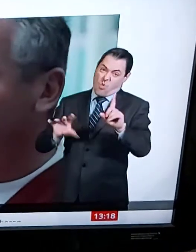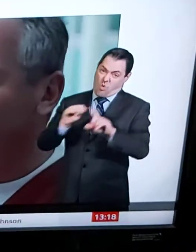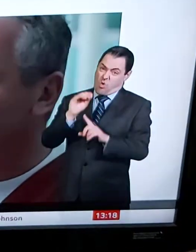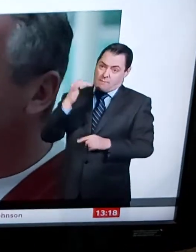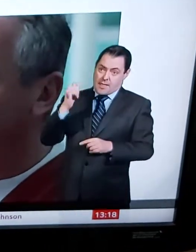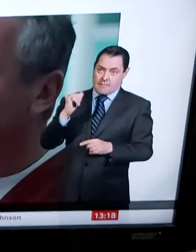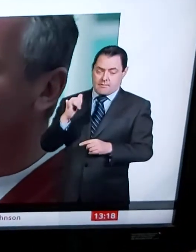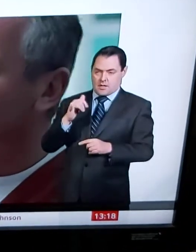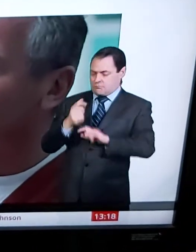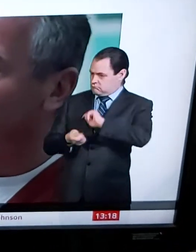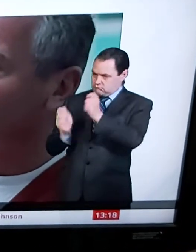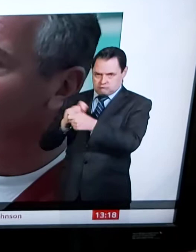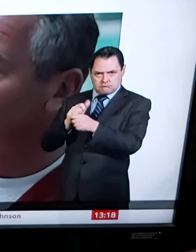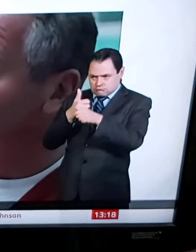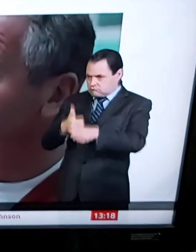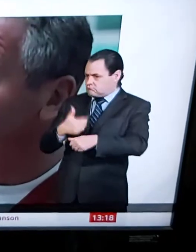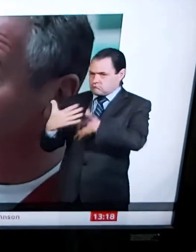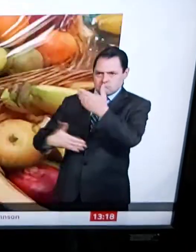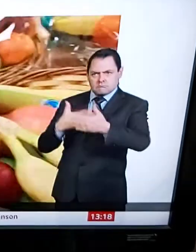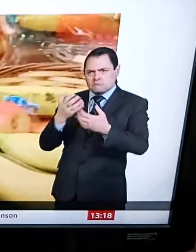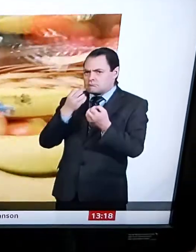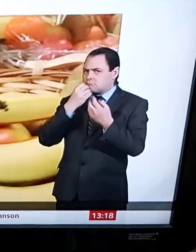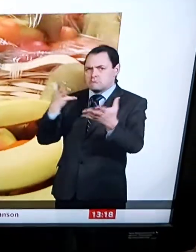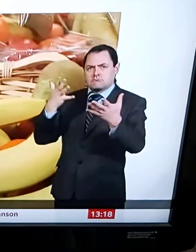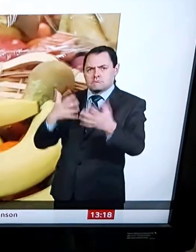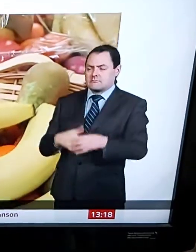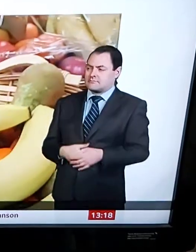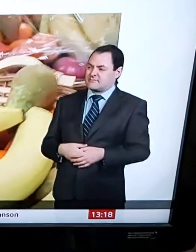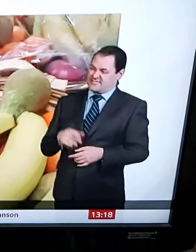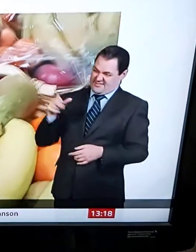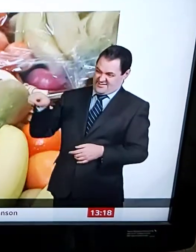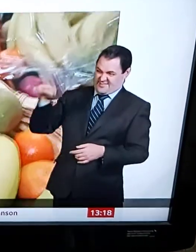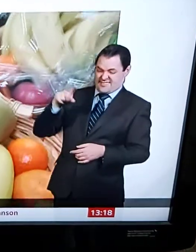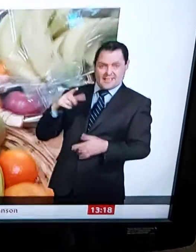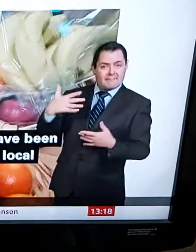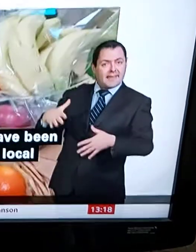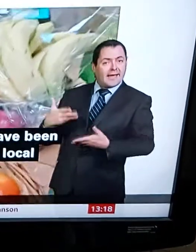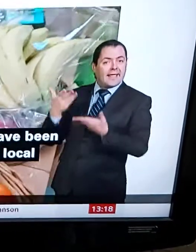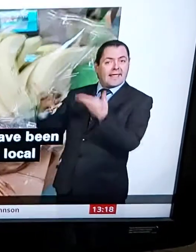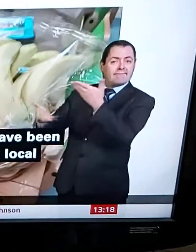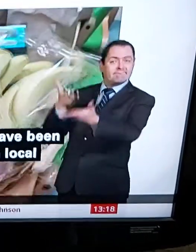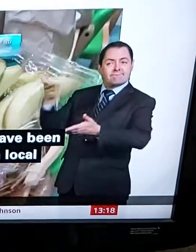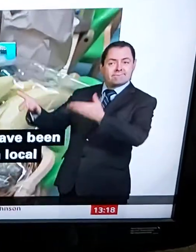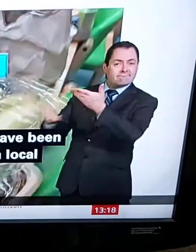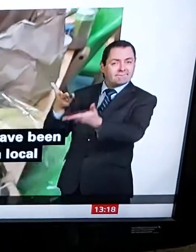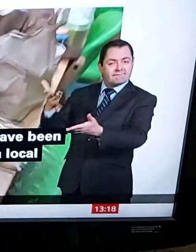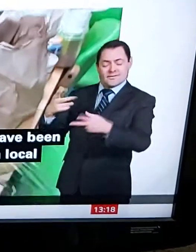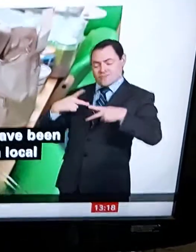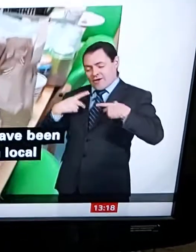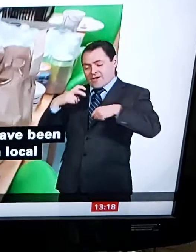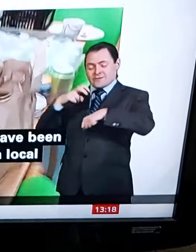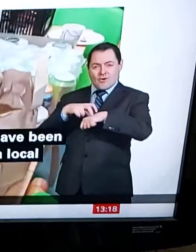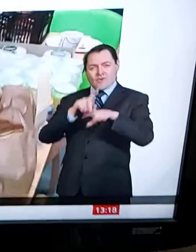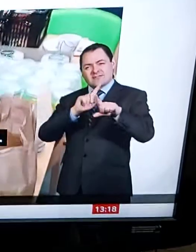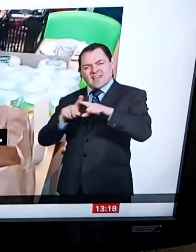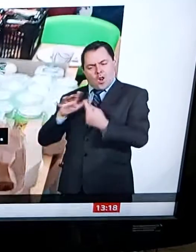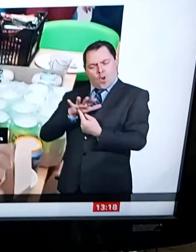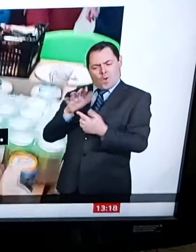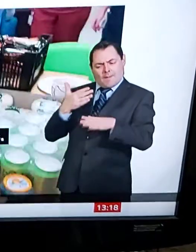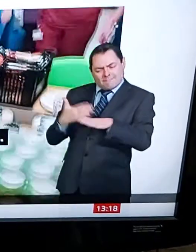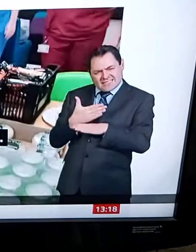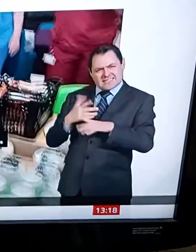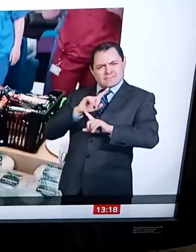it's absolutely fantastic what's happening there. The nurses and doctors have been inundated with gifts from local businesses and